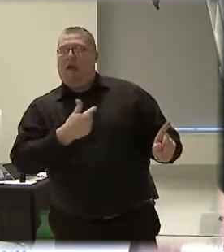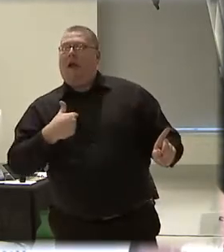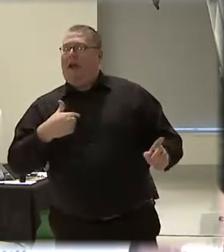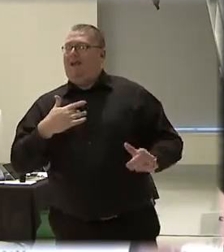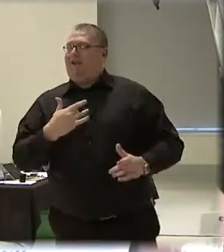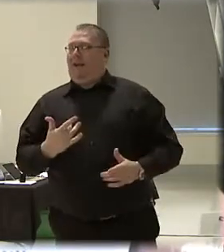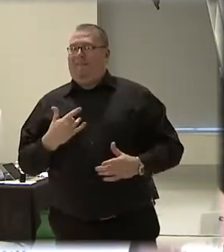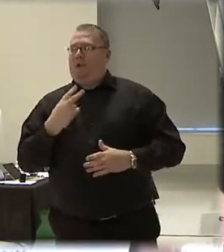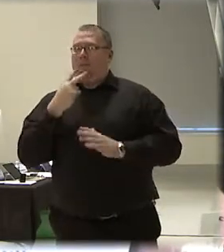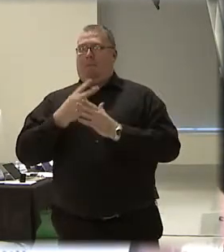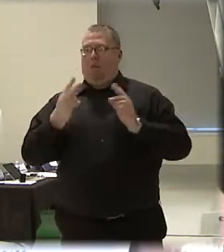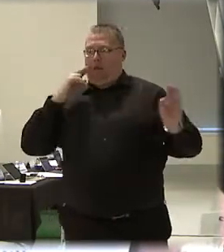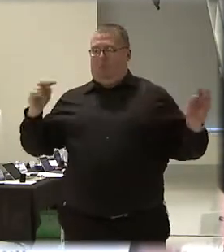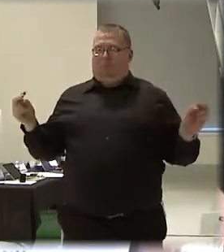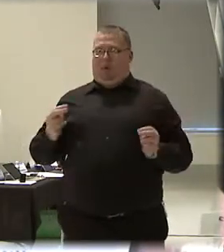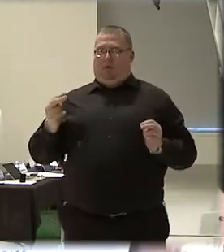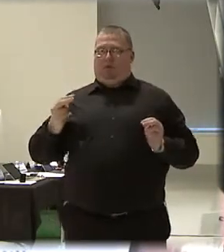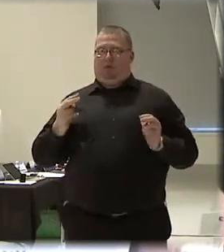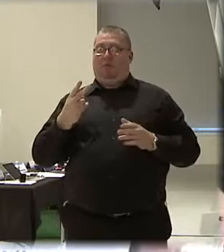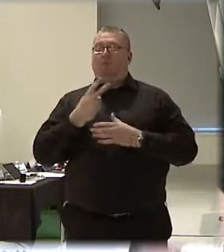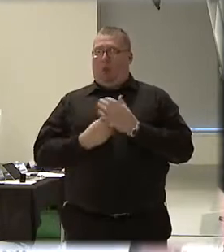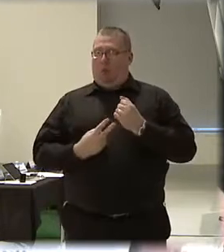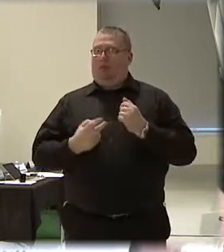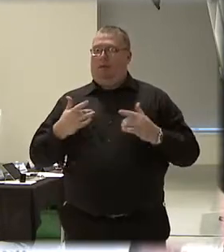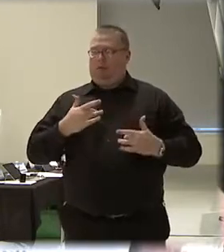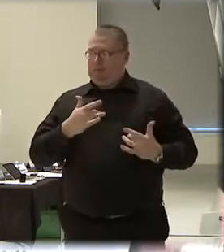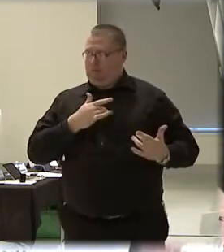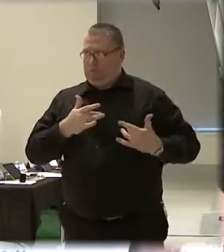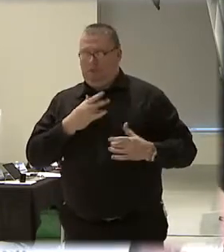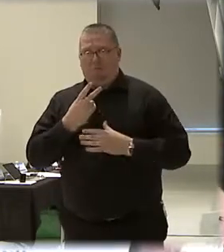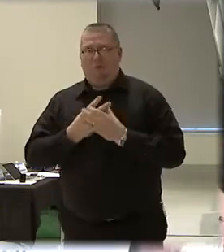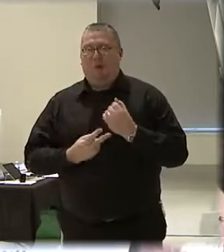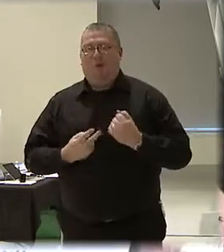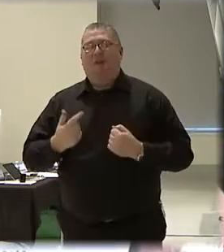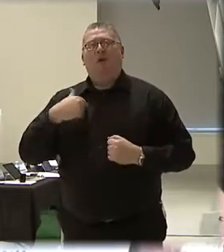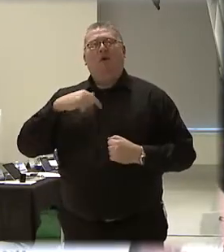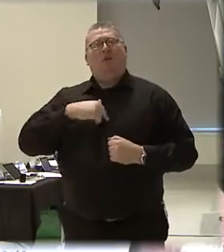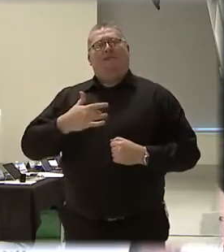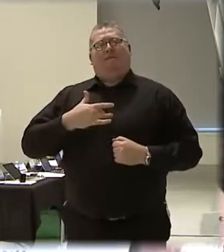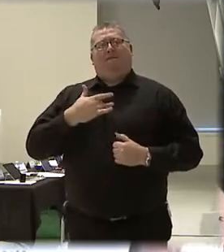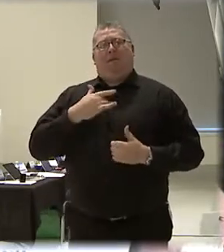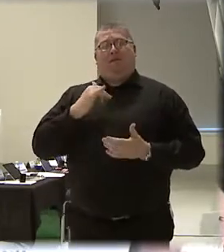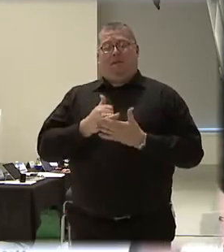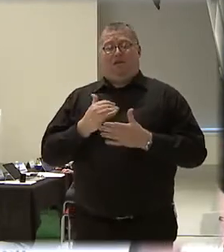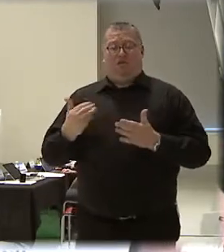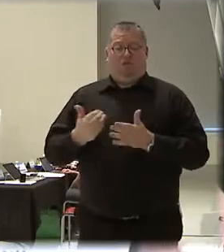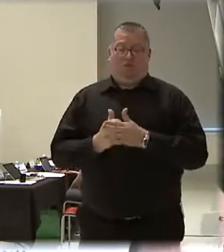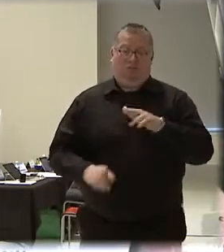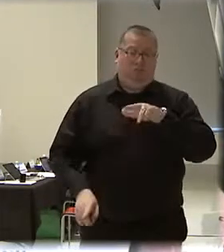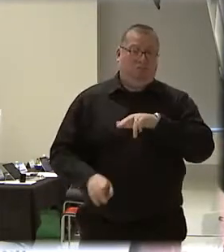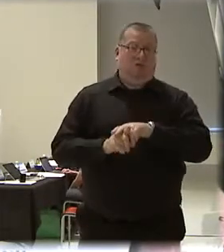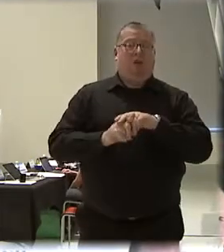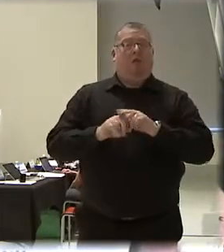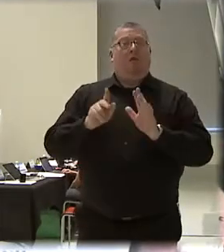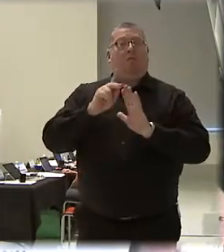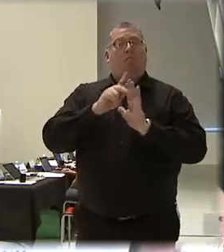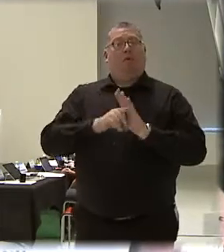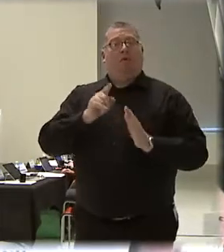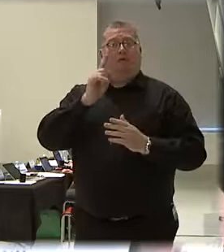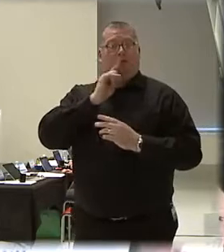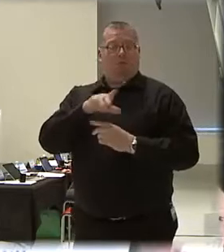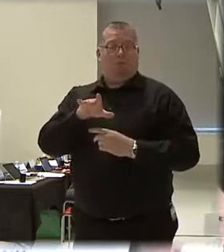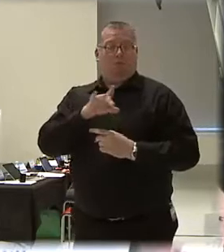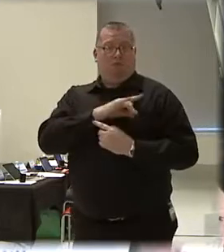wearing both hats very often. We're heartened that emerging policies for using BWCs seem to reflect